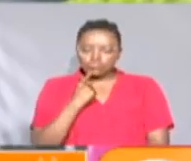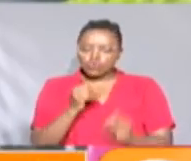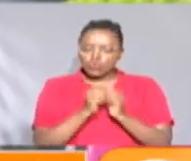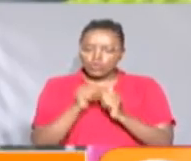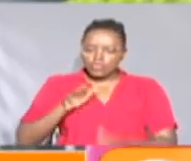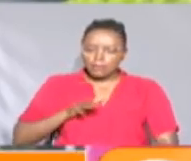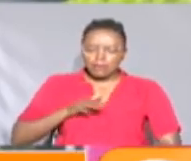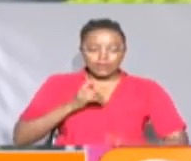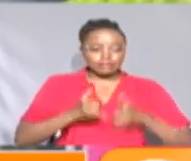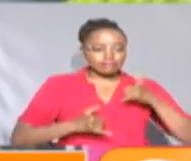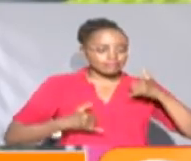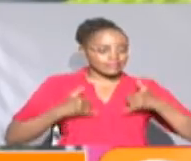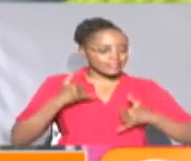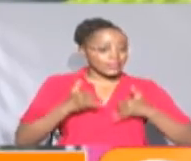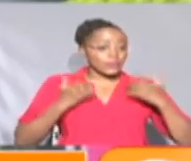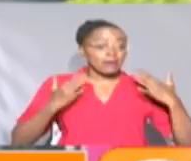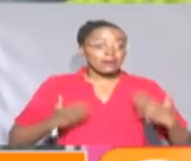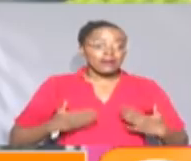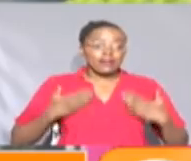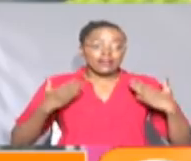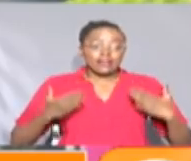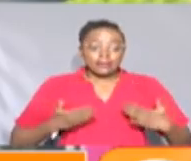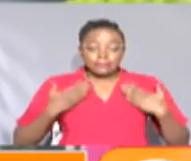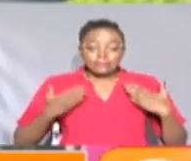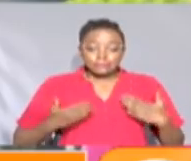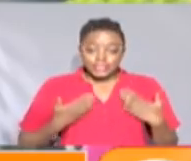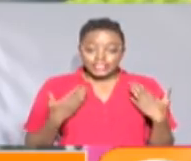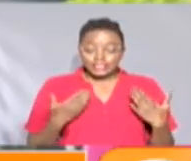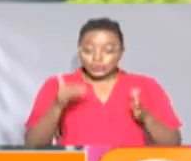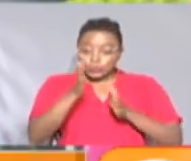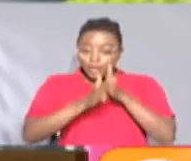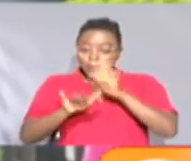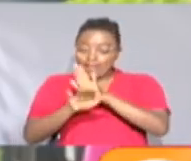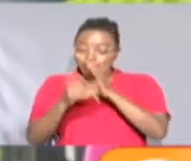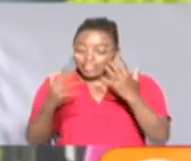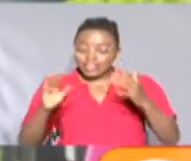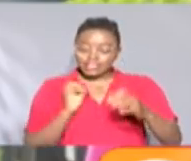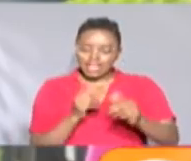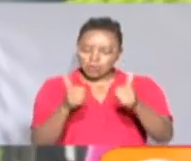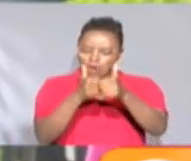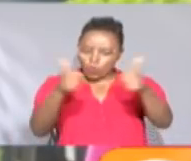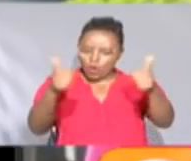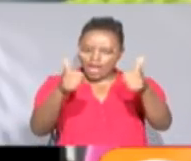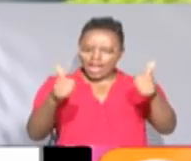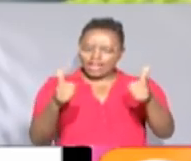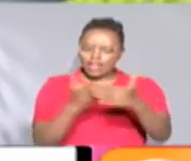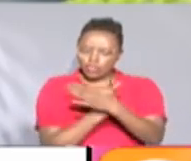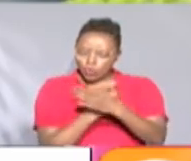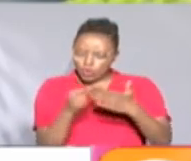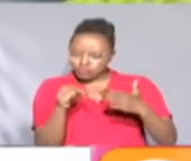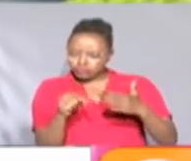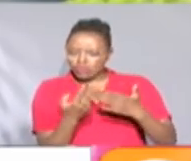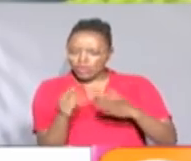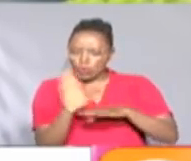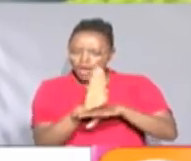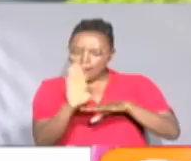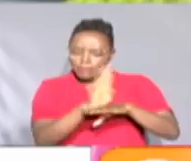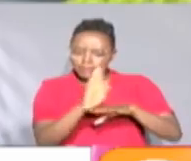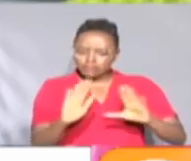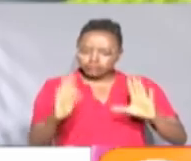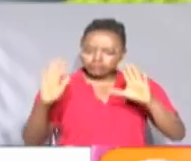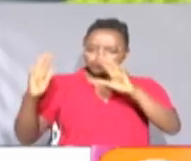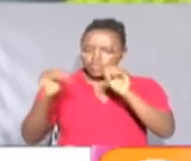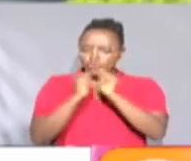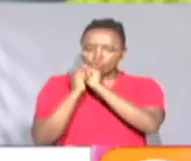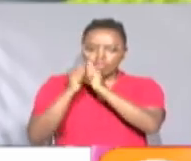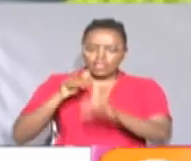was jovial, we were very excited, na tulipanga mambo yetu vizuri. Wiki hiyo yote walikuwa washughulikia hiyo sherehe na mama